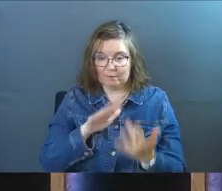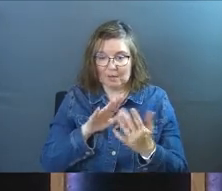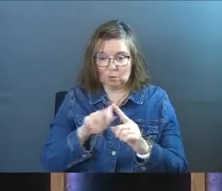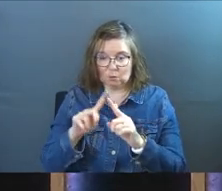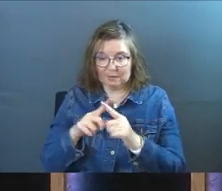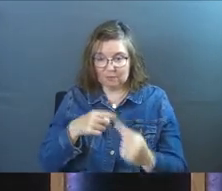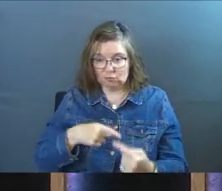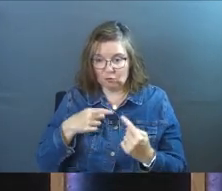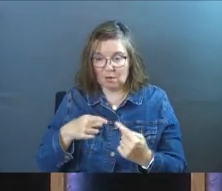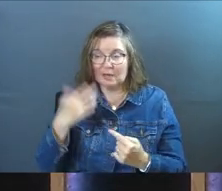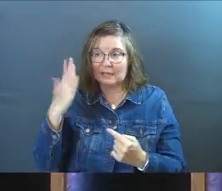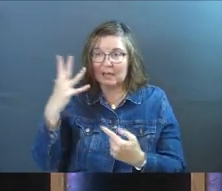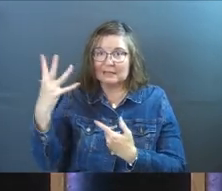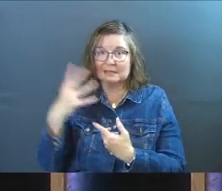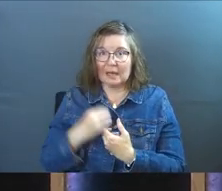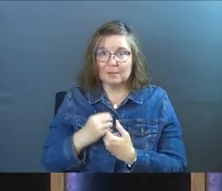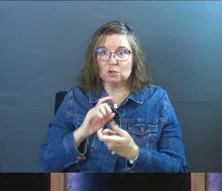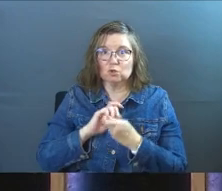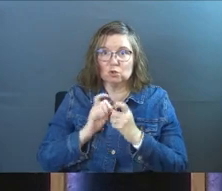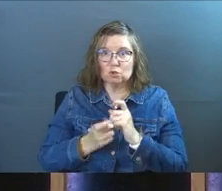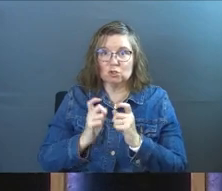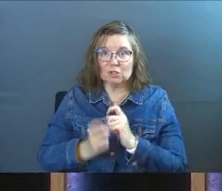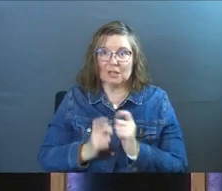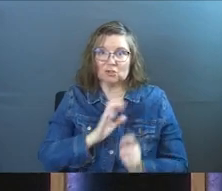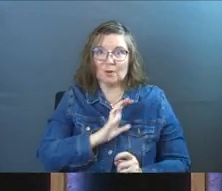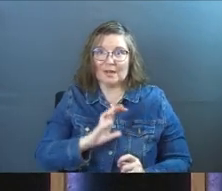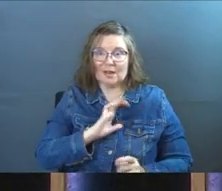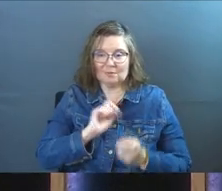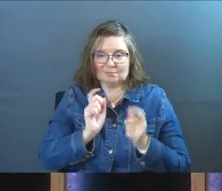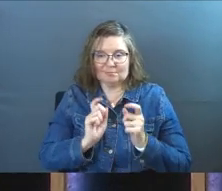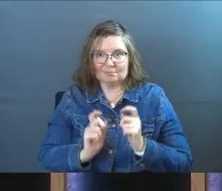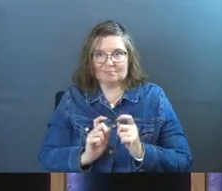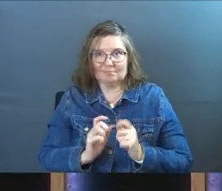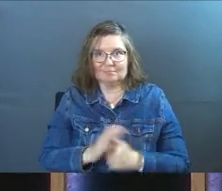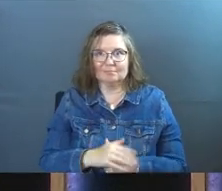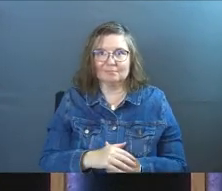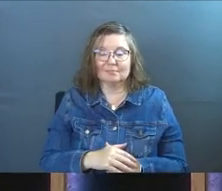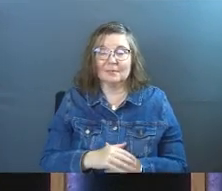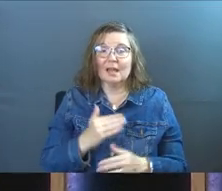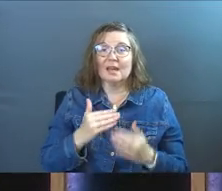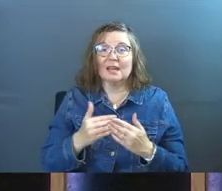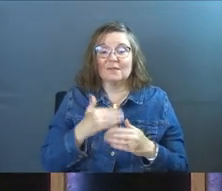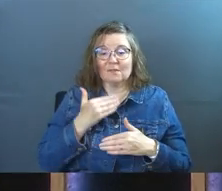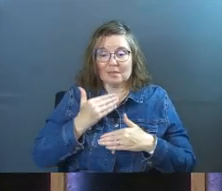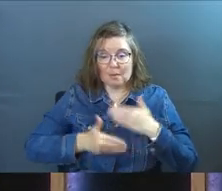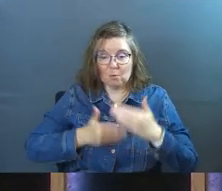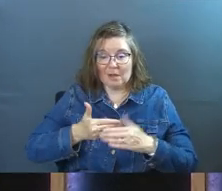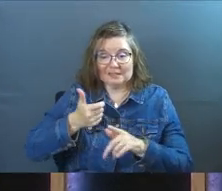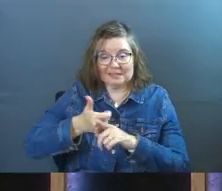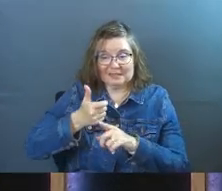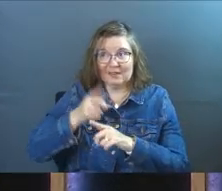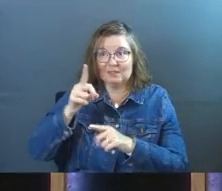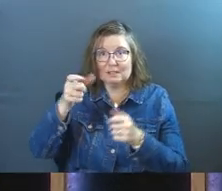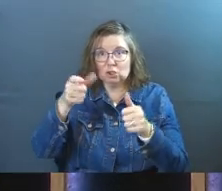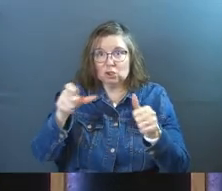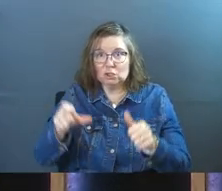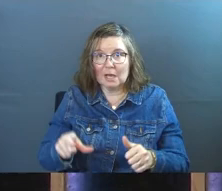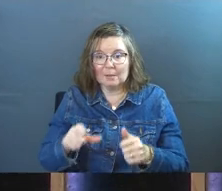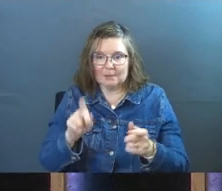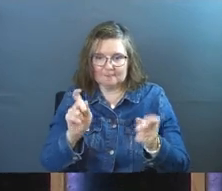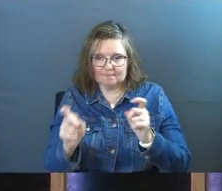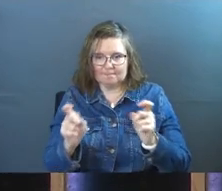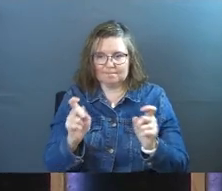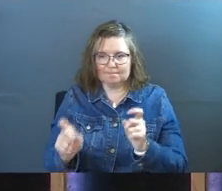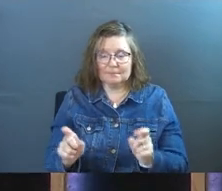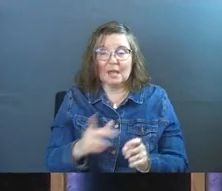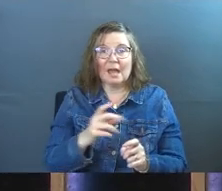those trials, God is coming in to change your character. And even the process is him shaping you and